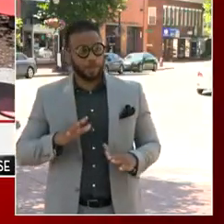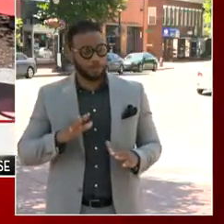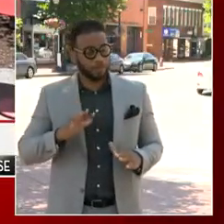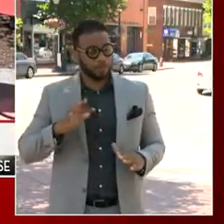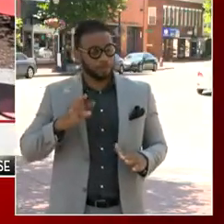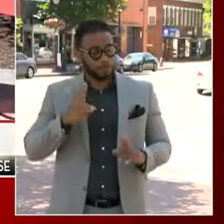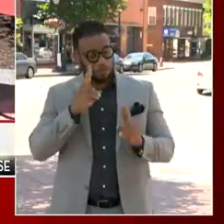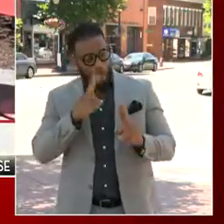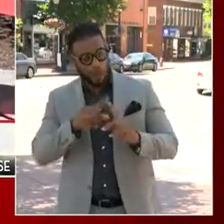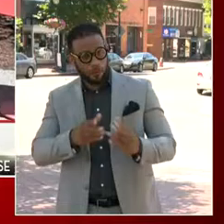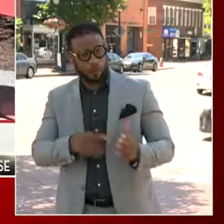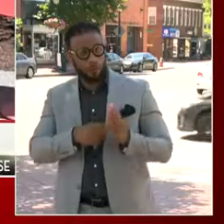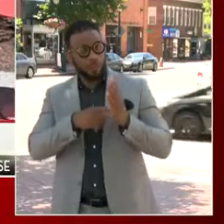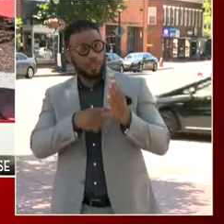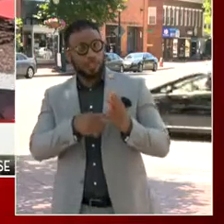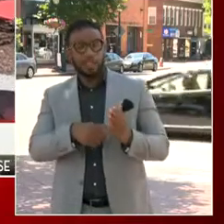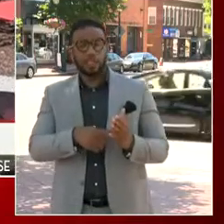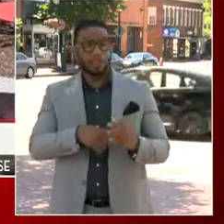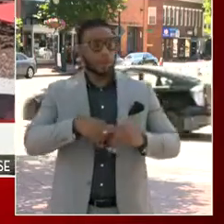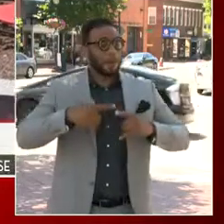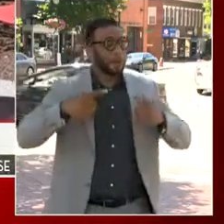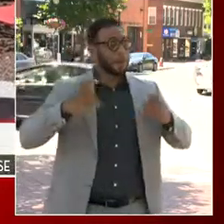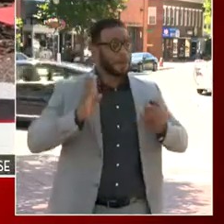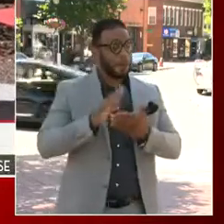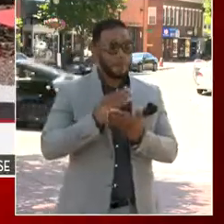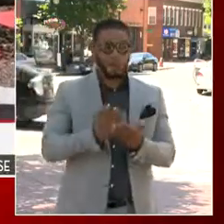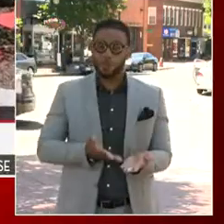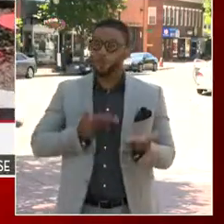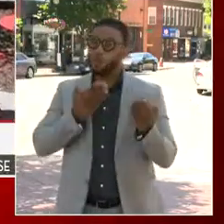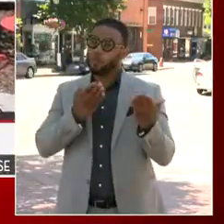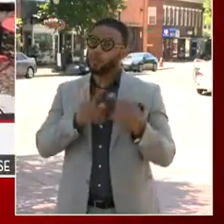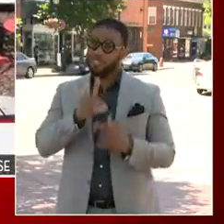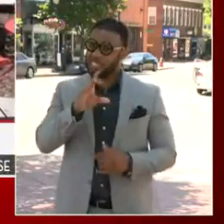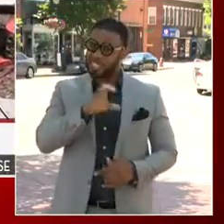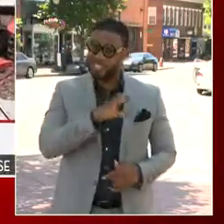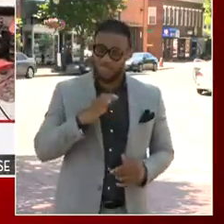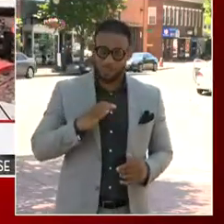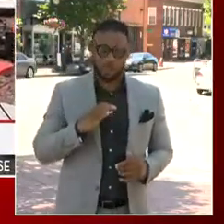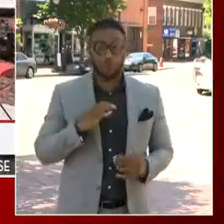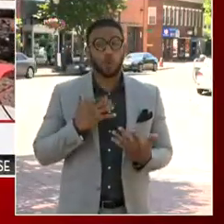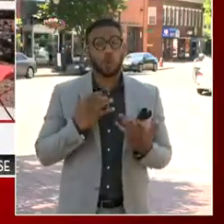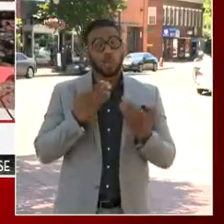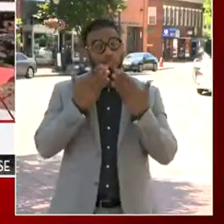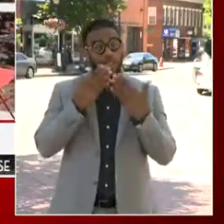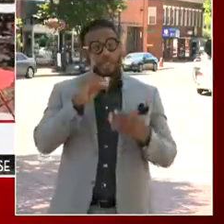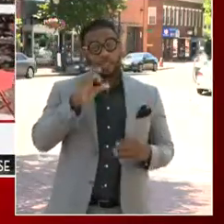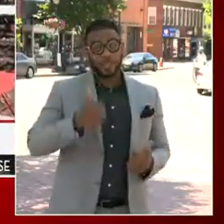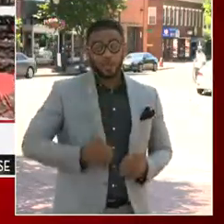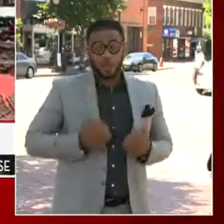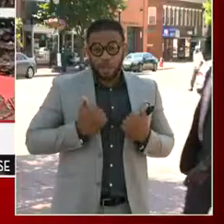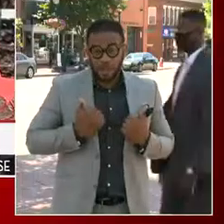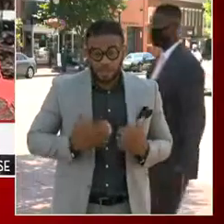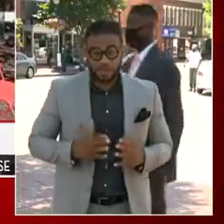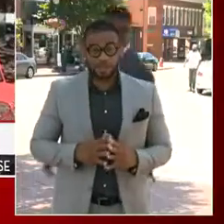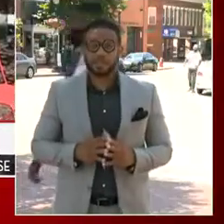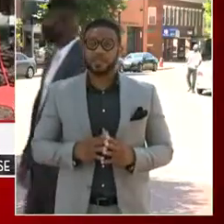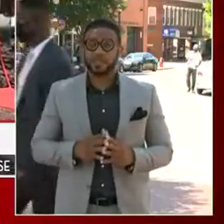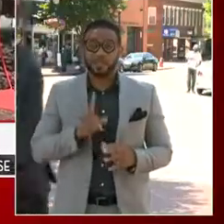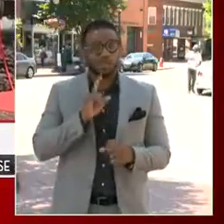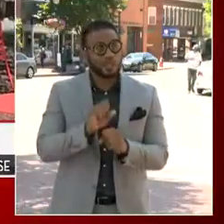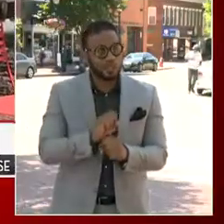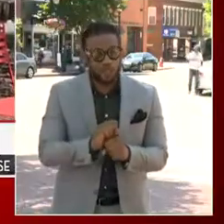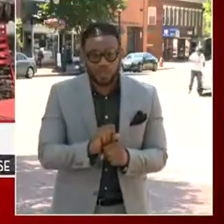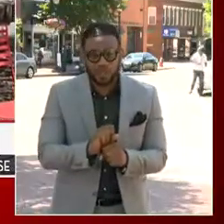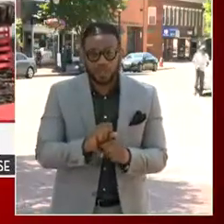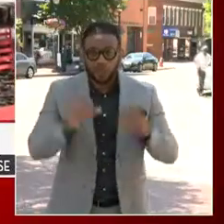privilege of presenting a big budget proposal, and we want to thank DC residents,